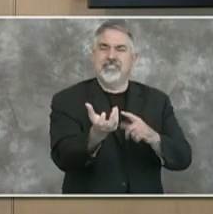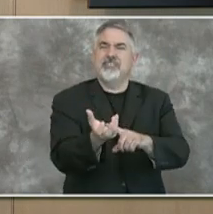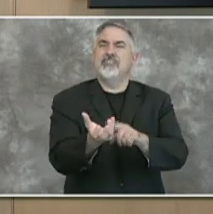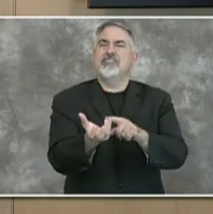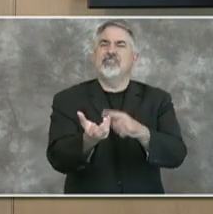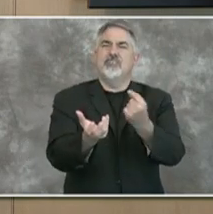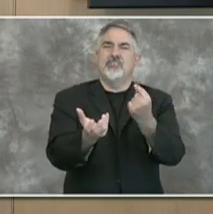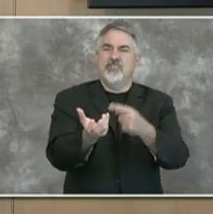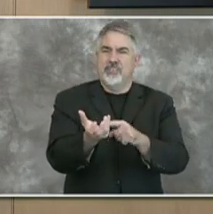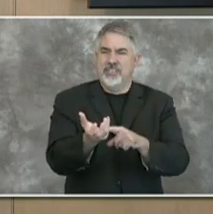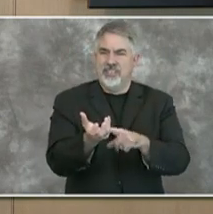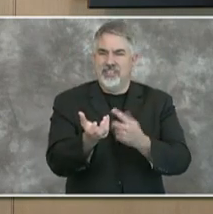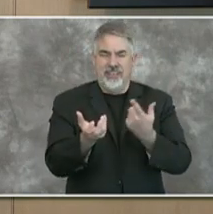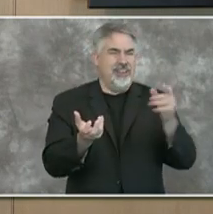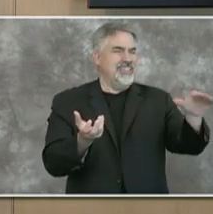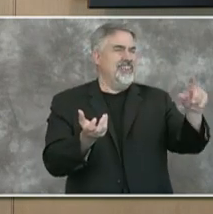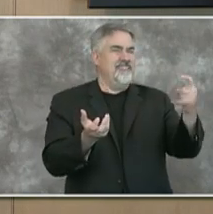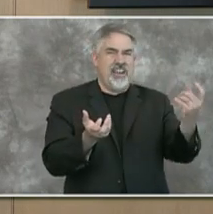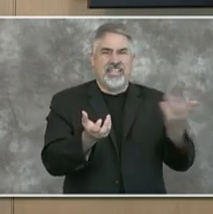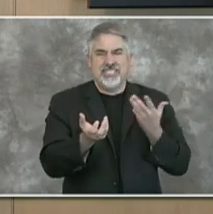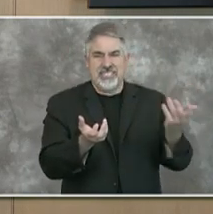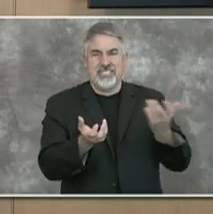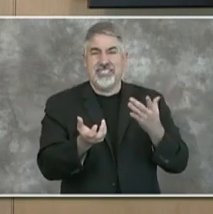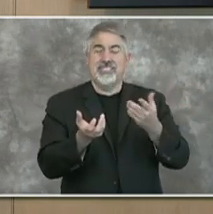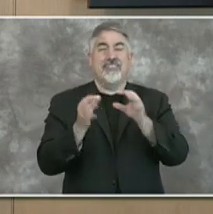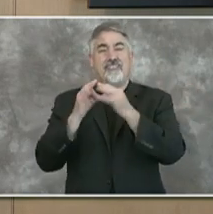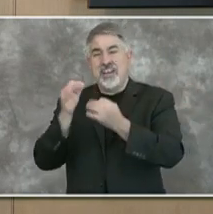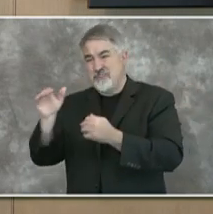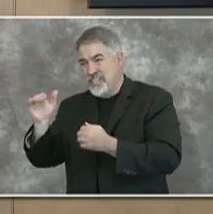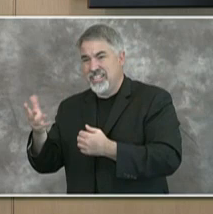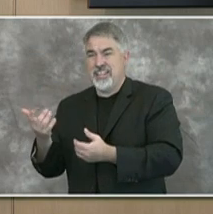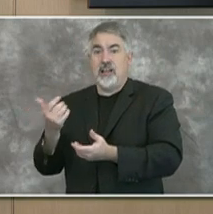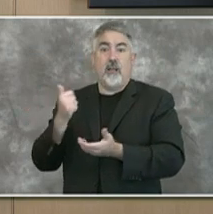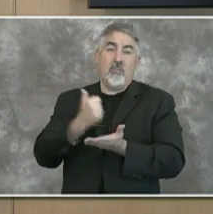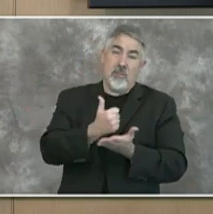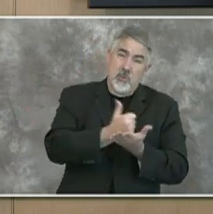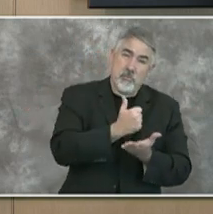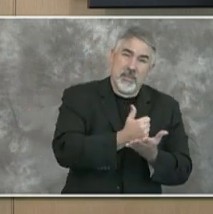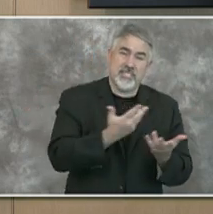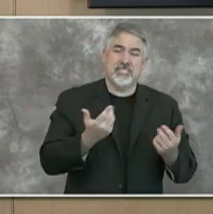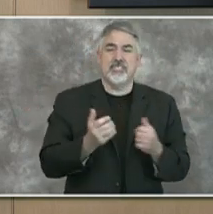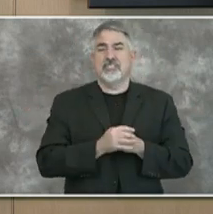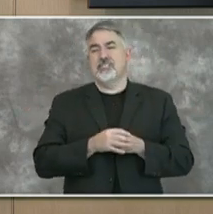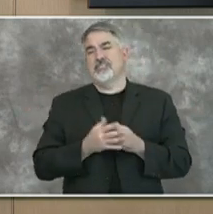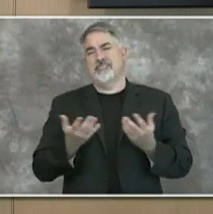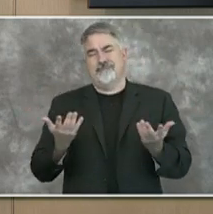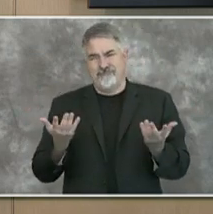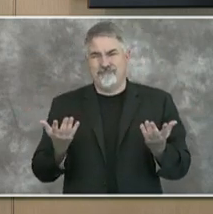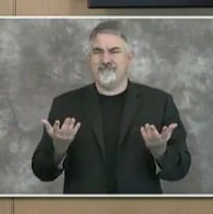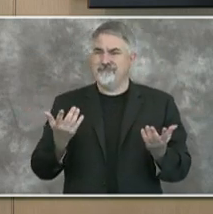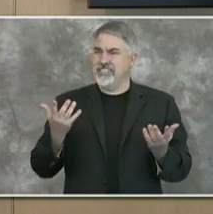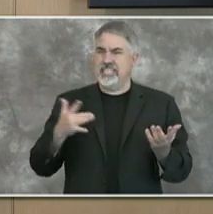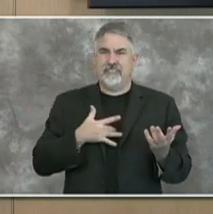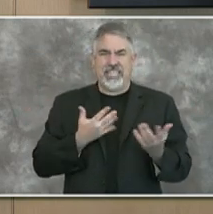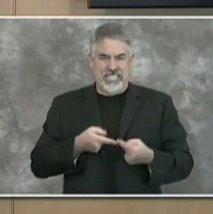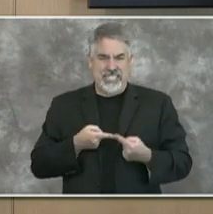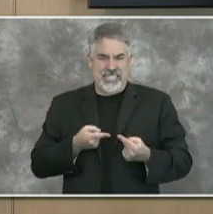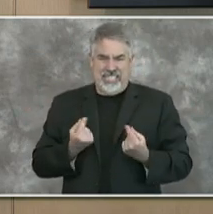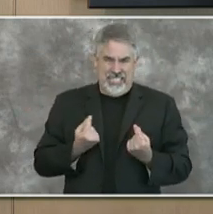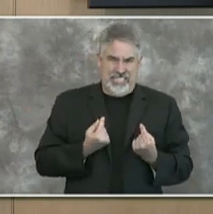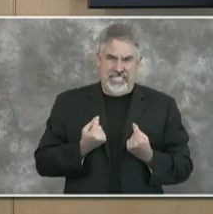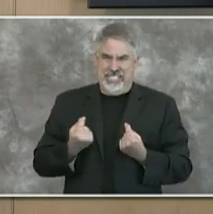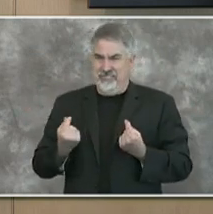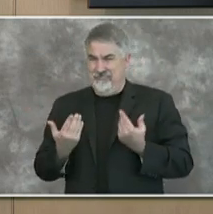a member of your family, a therapist, about the likelihood that you are feeling heightened anxiety, that you may